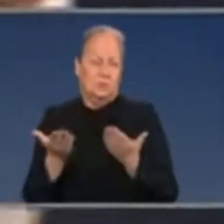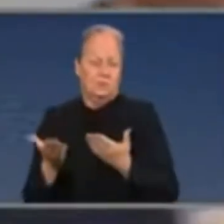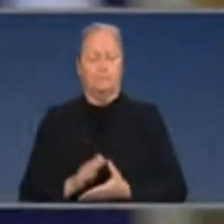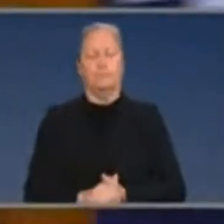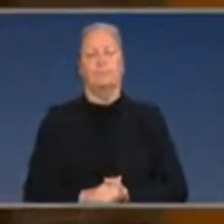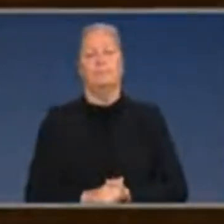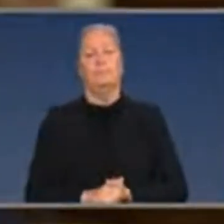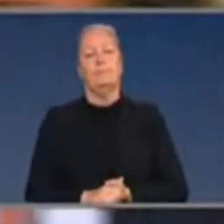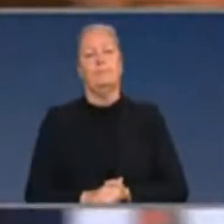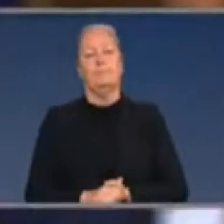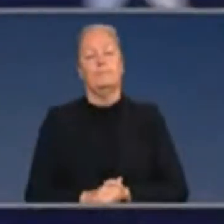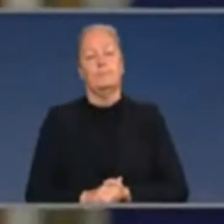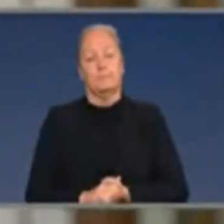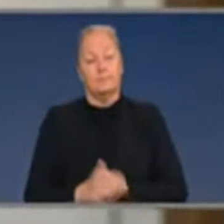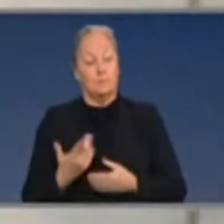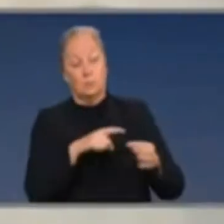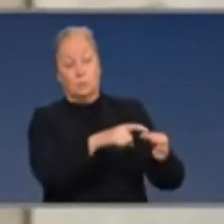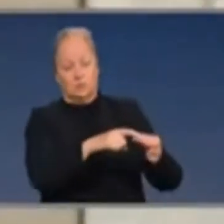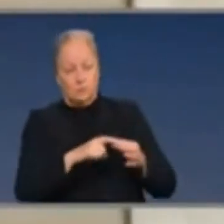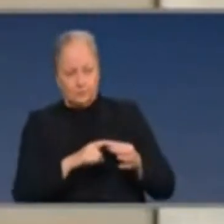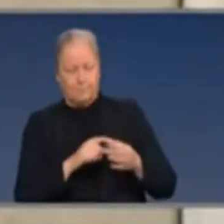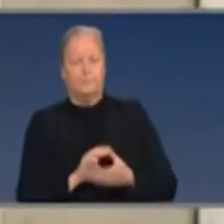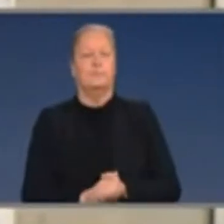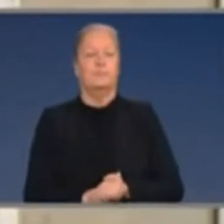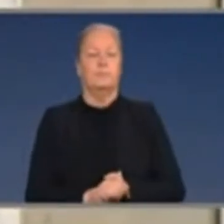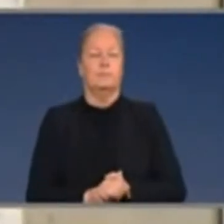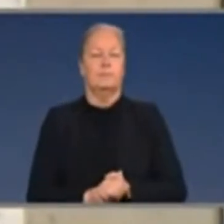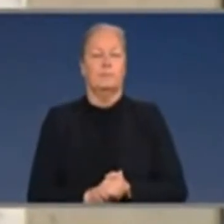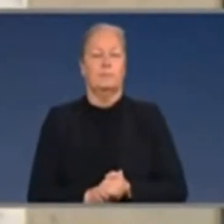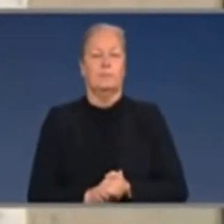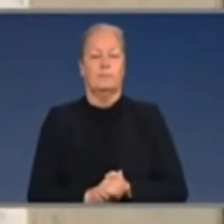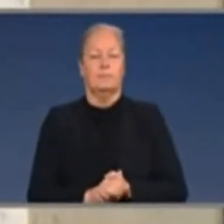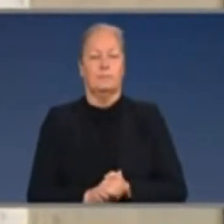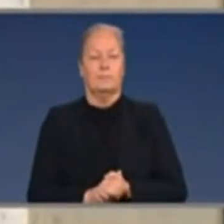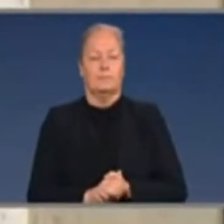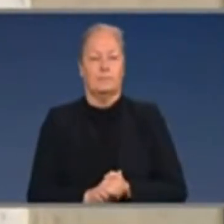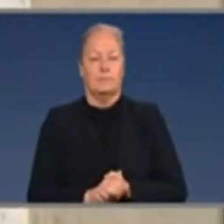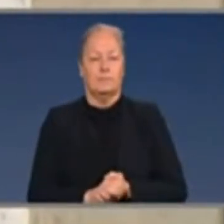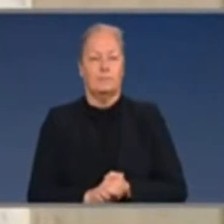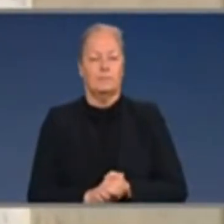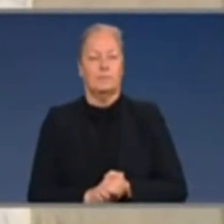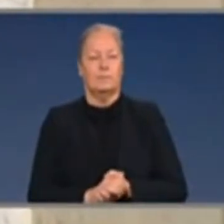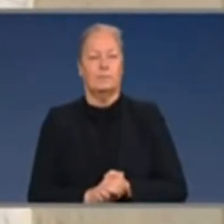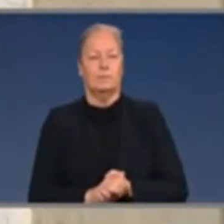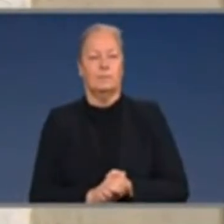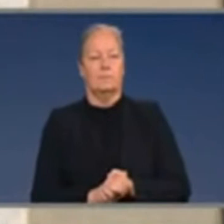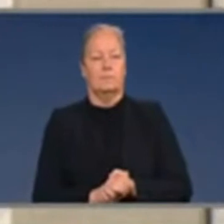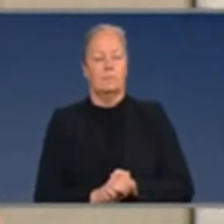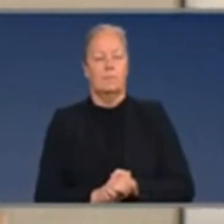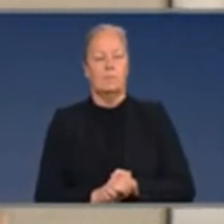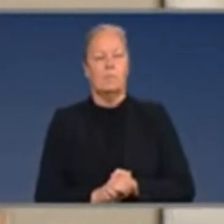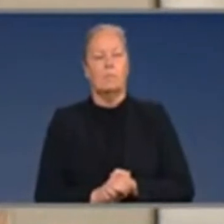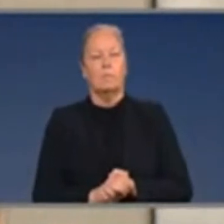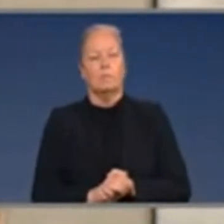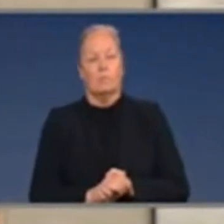how important is it to make progress on tangential issues like remaining vigilant against things like institutionalised racism